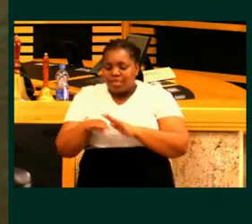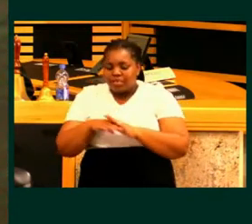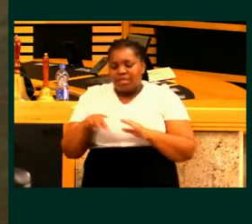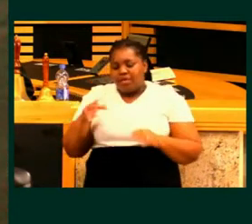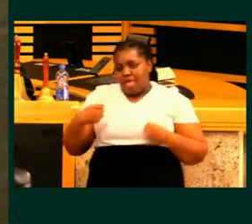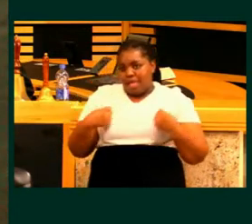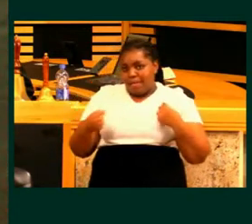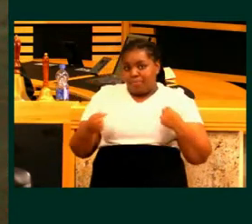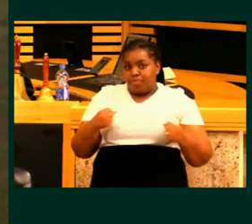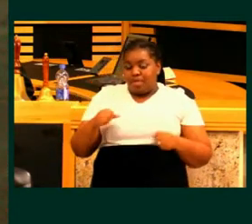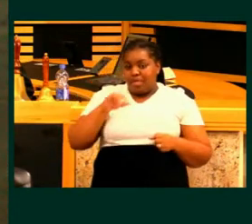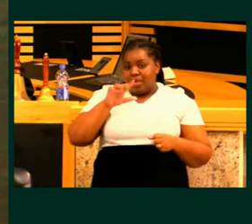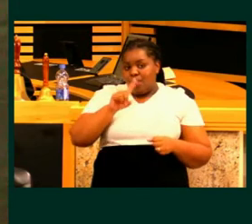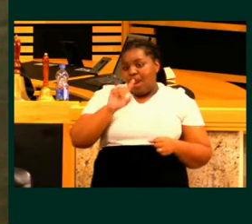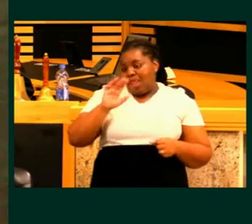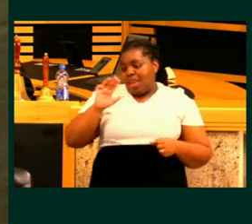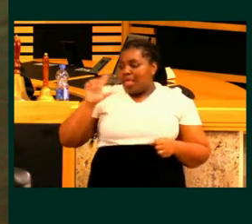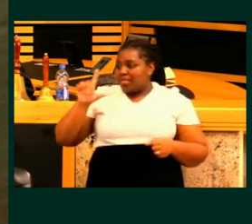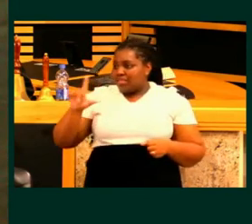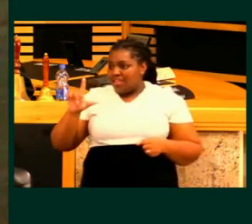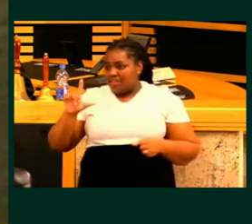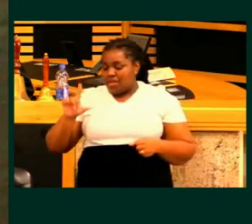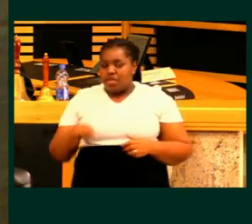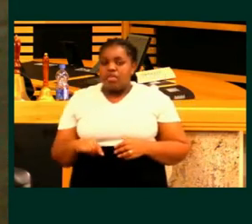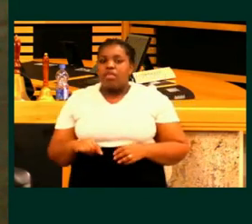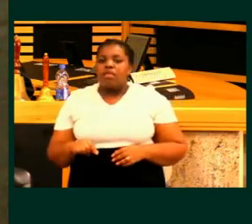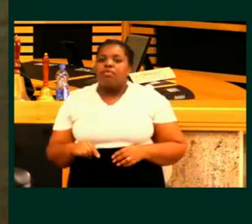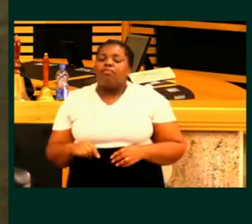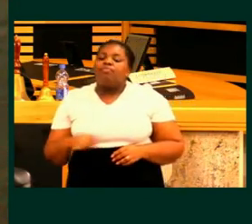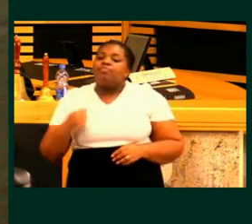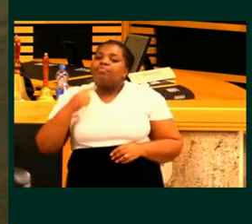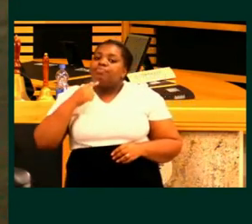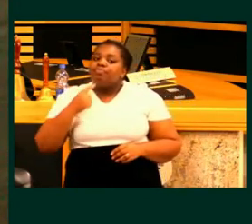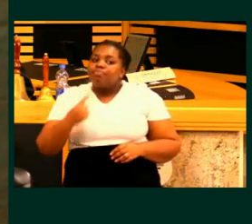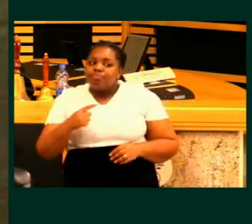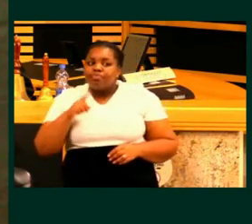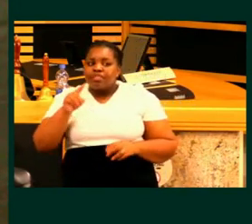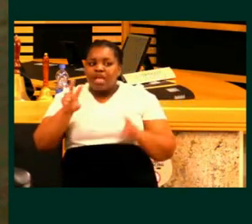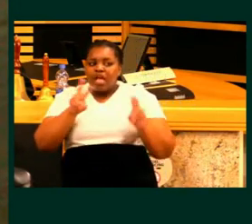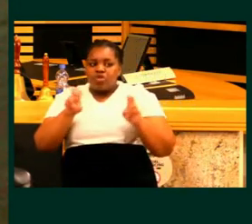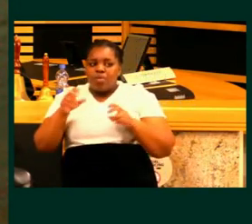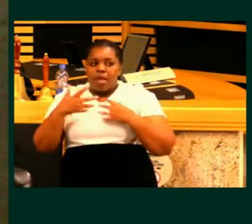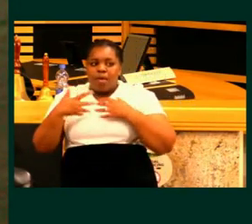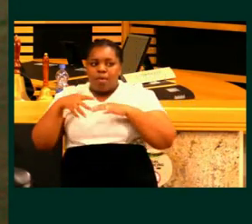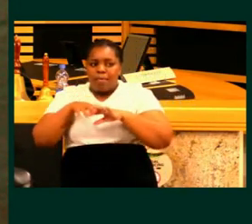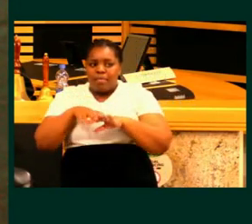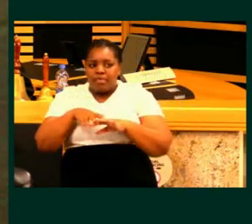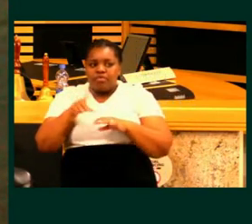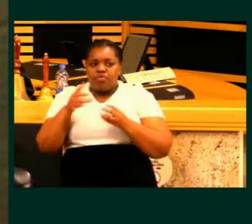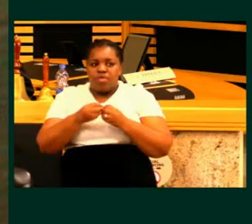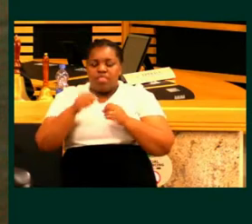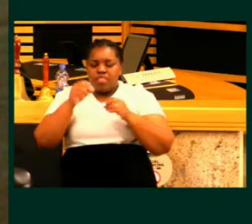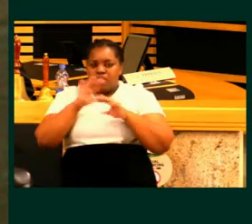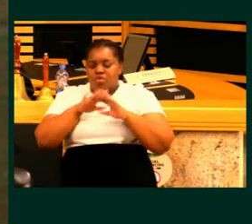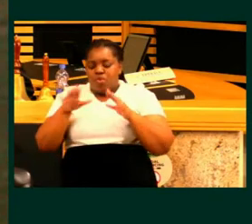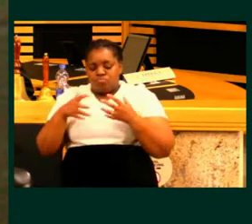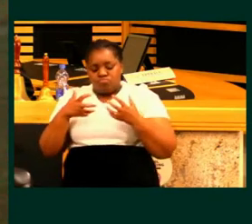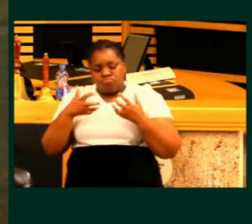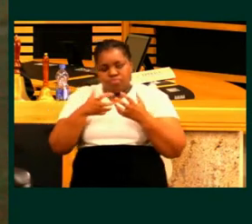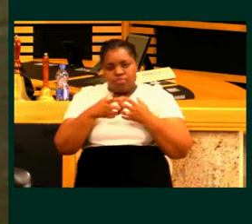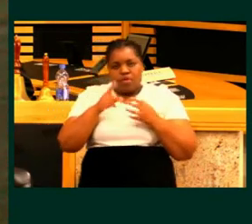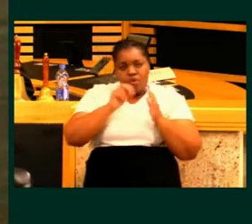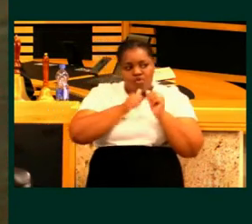75 of 1997 permits a labor inspector to issue a compliance order in respect of non-compliance with